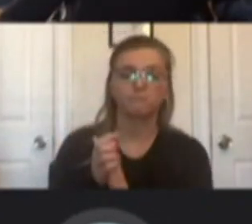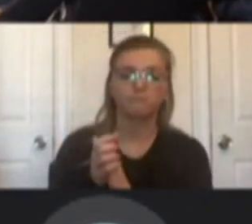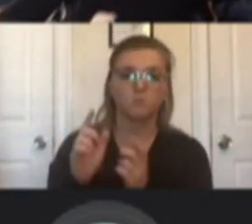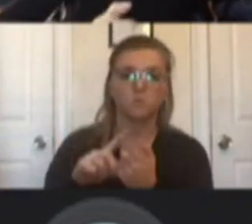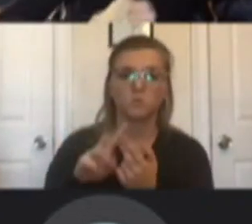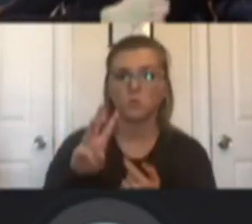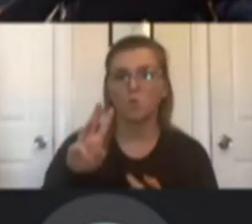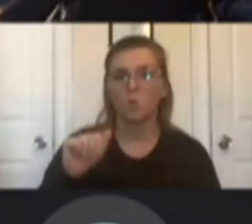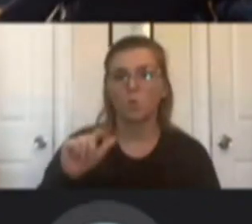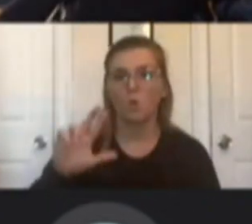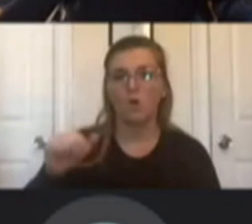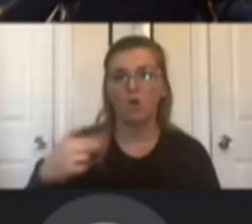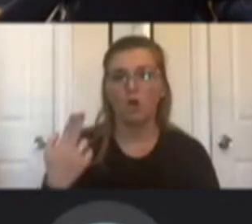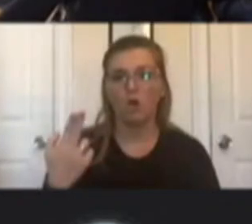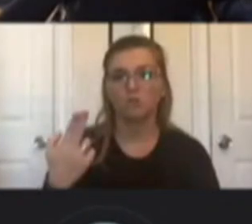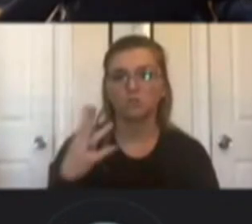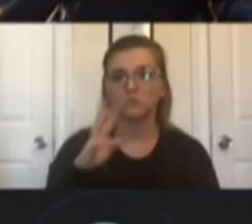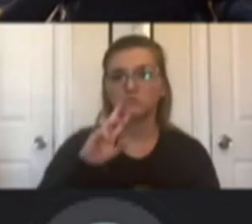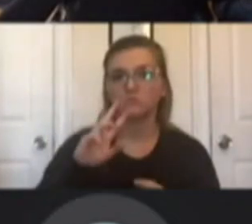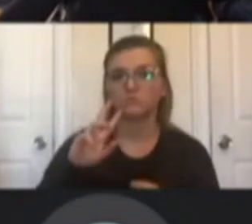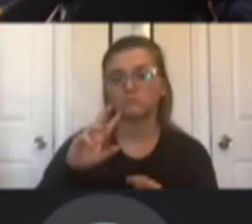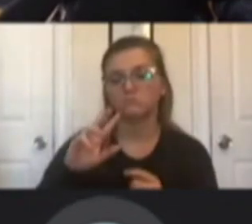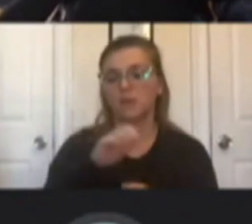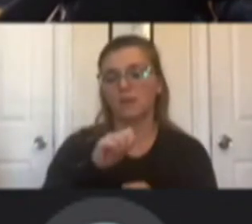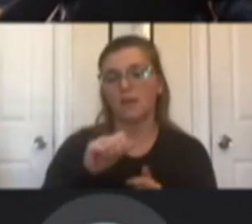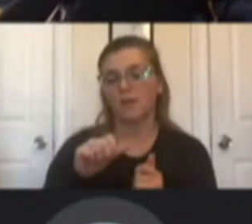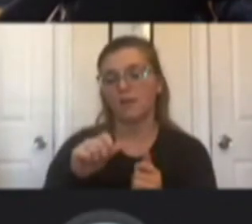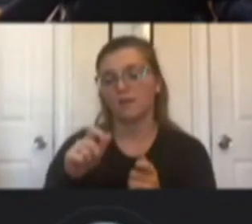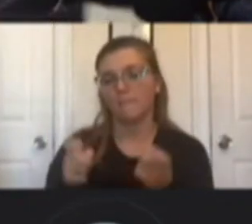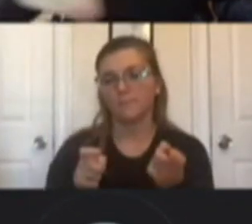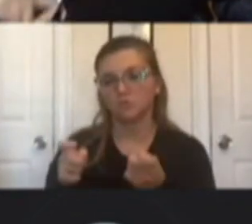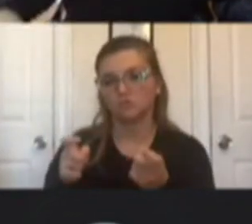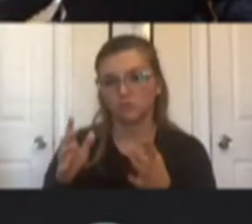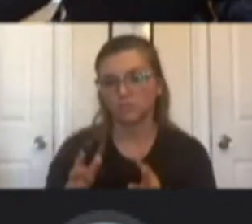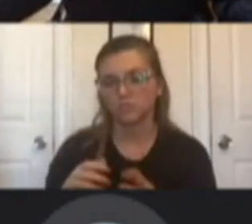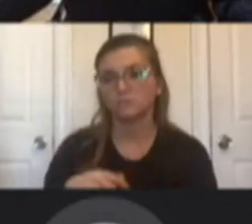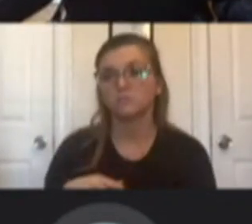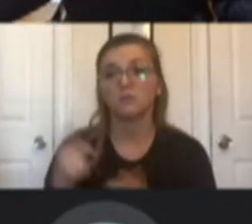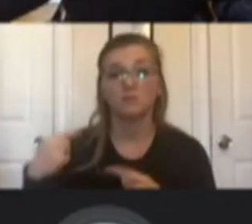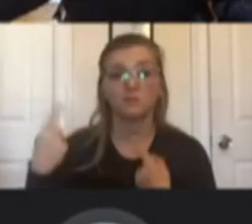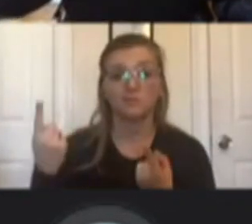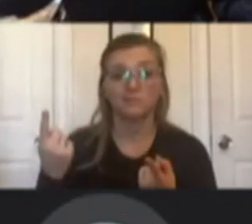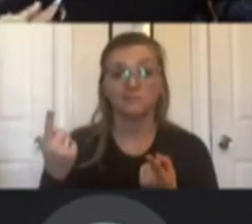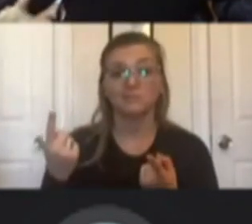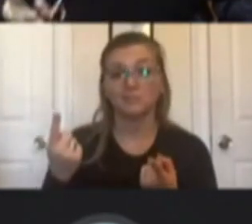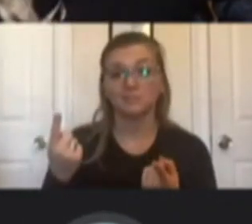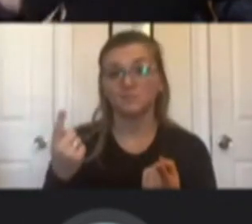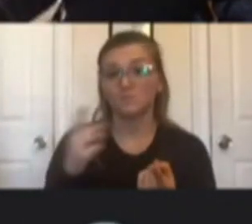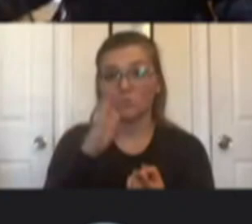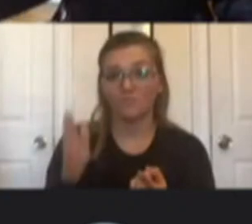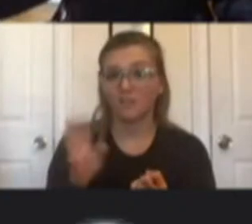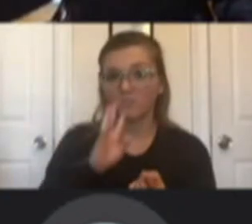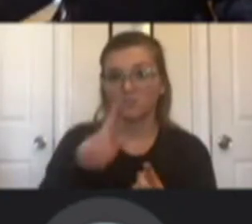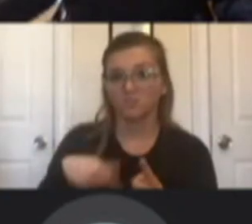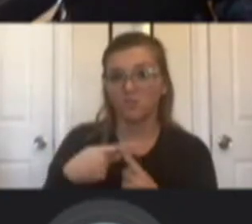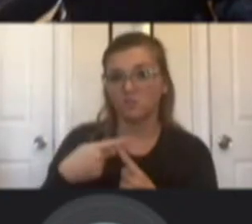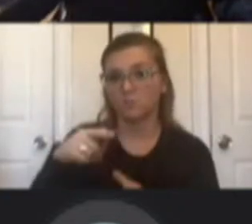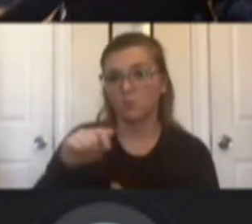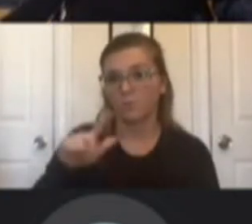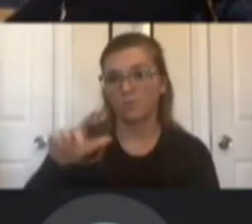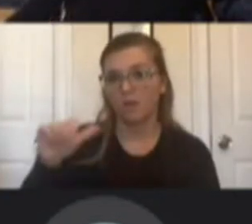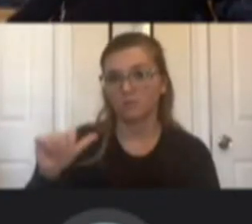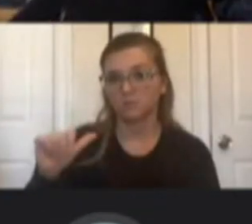this conversation about the plaza. For years prior to Marty being the mayor, the renovation